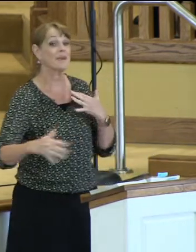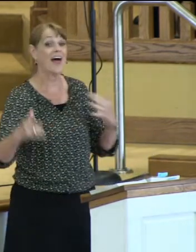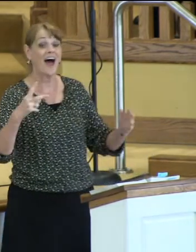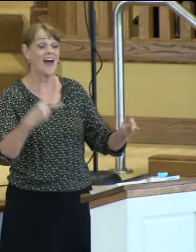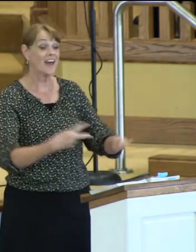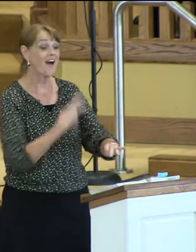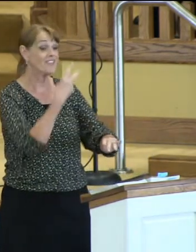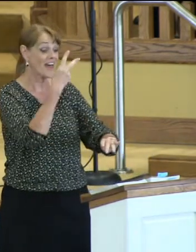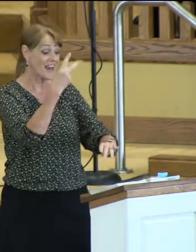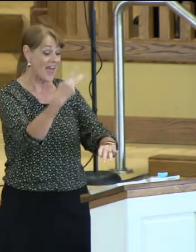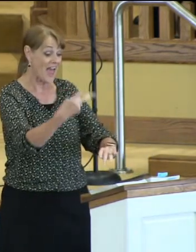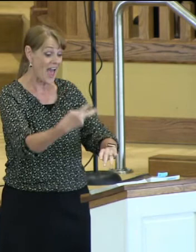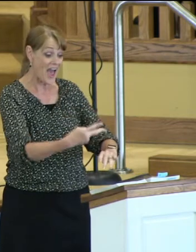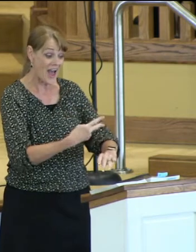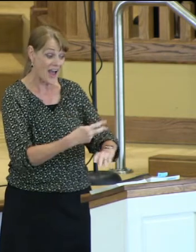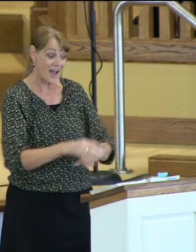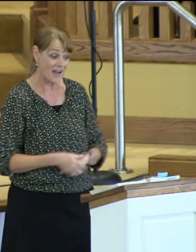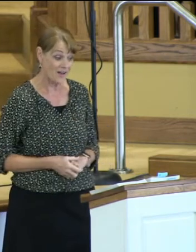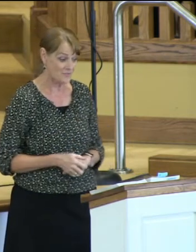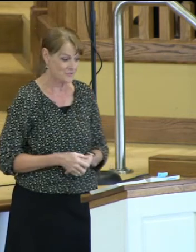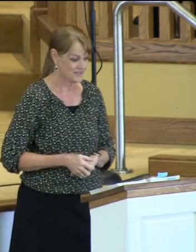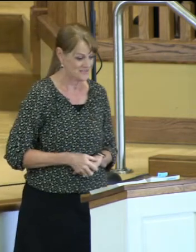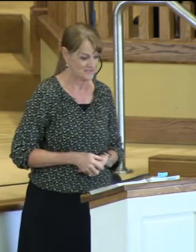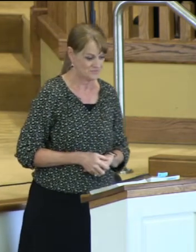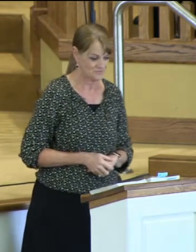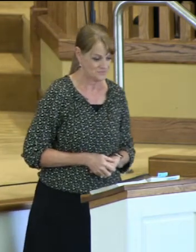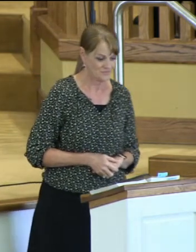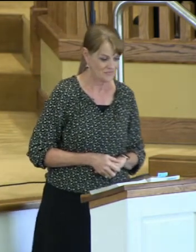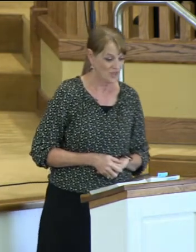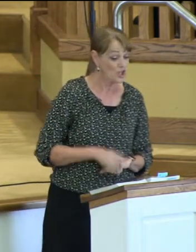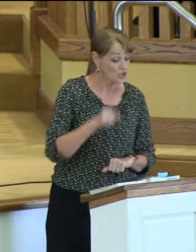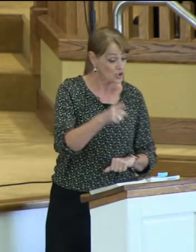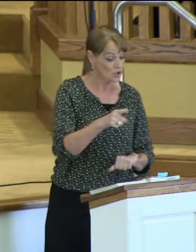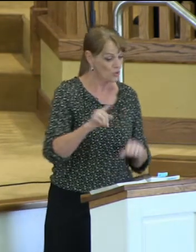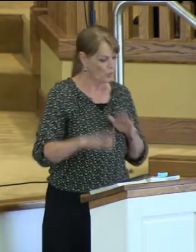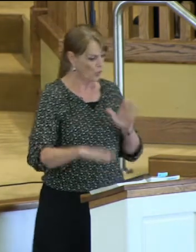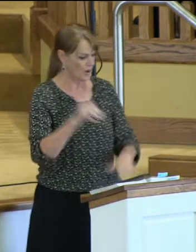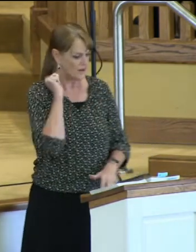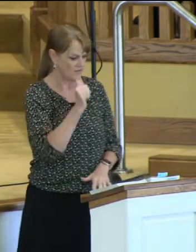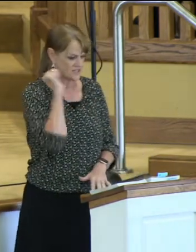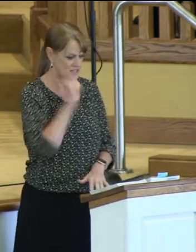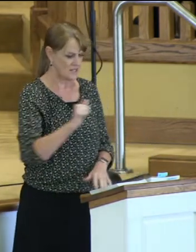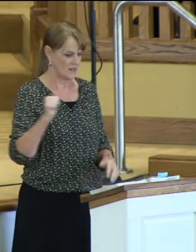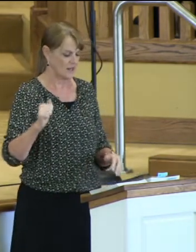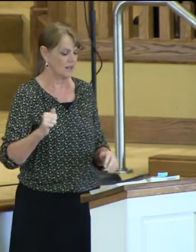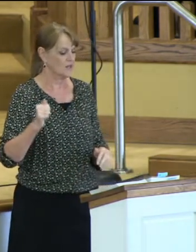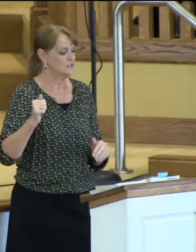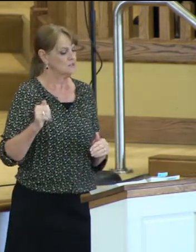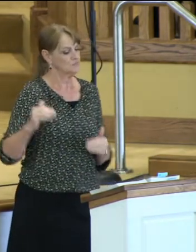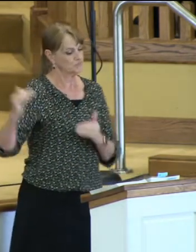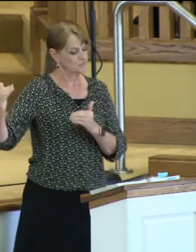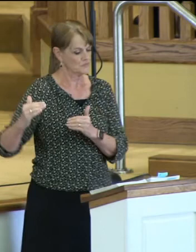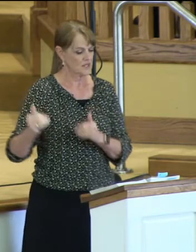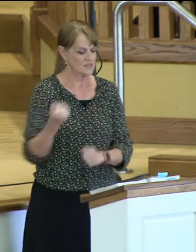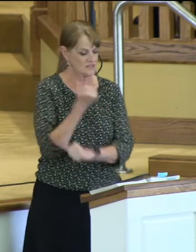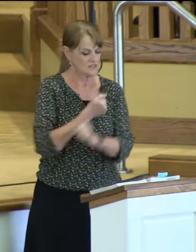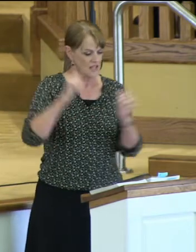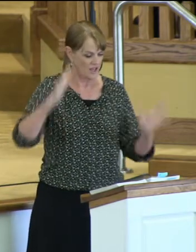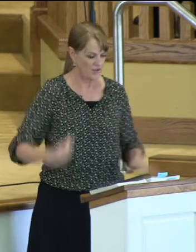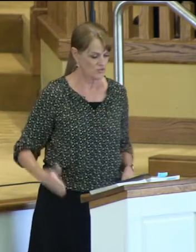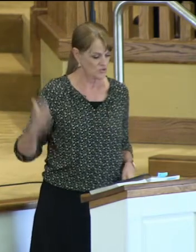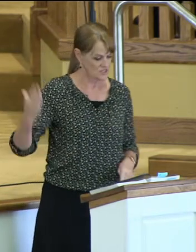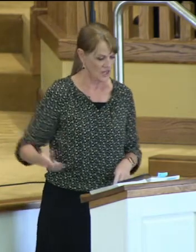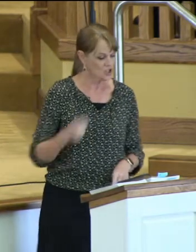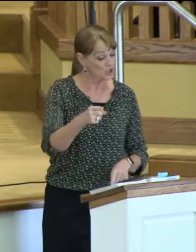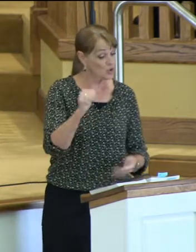The blood of the Lamb. Are you walking daily by the Savior's side? Are